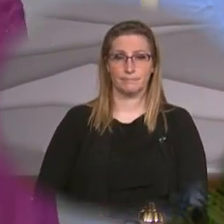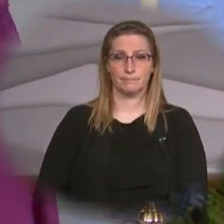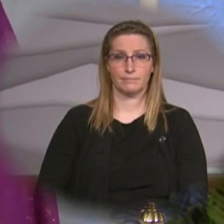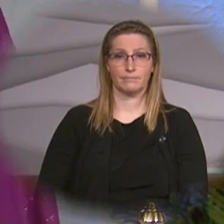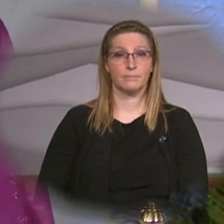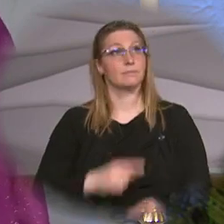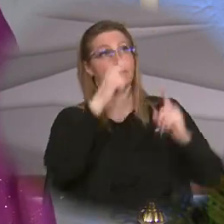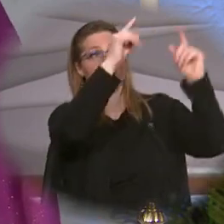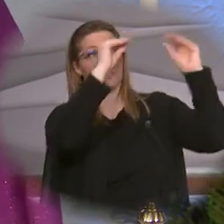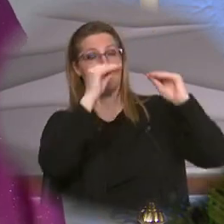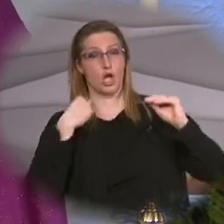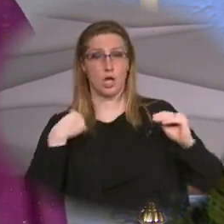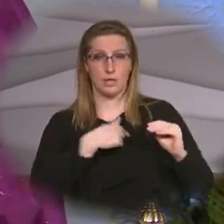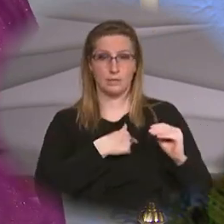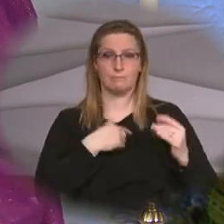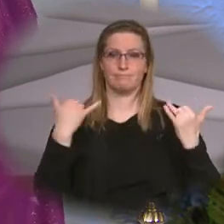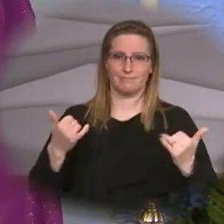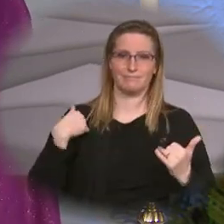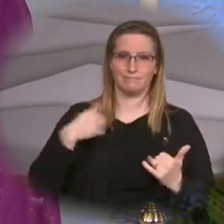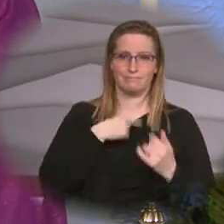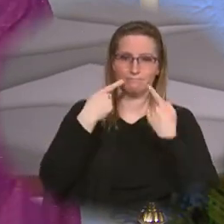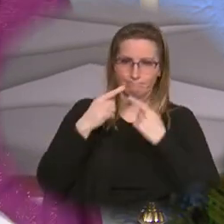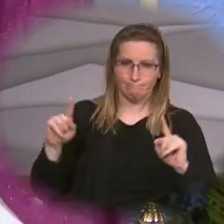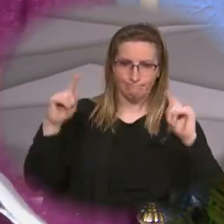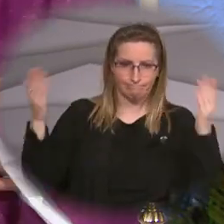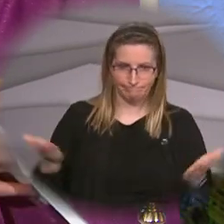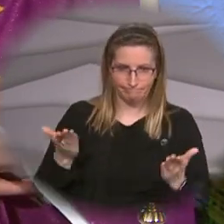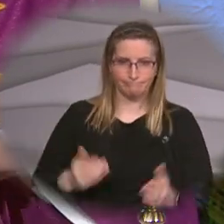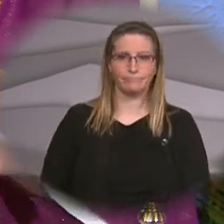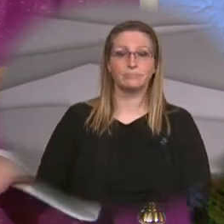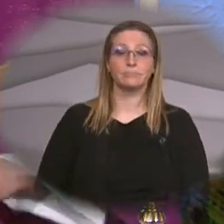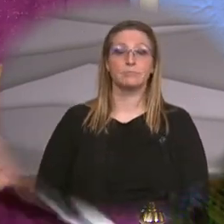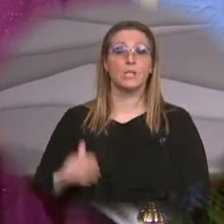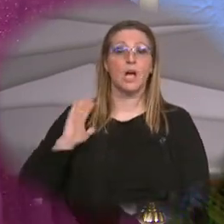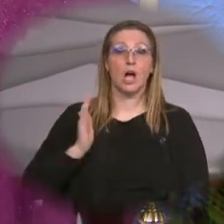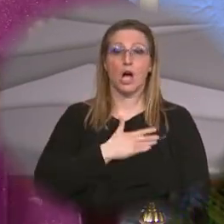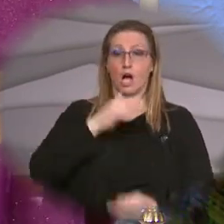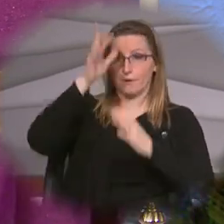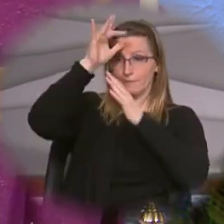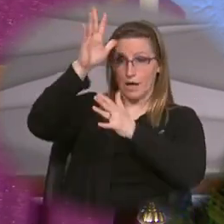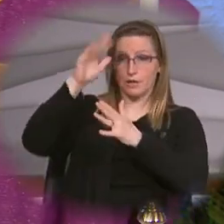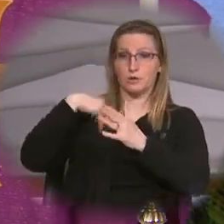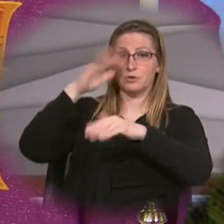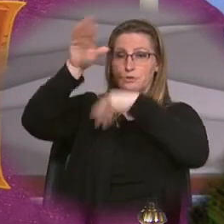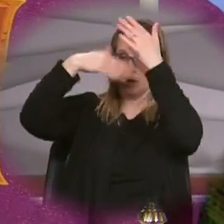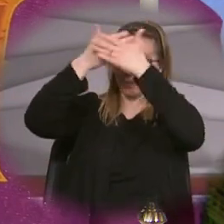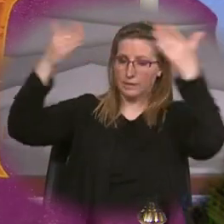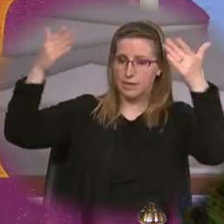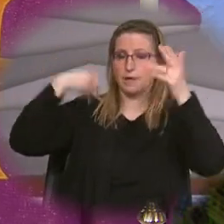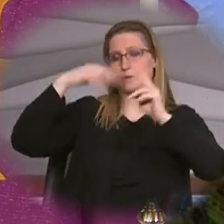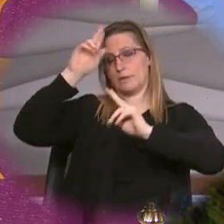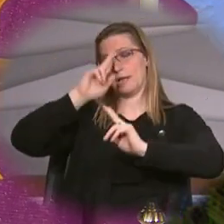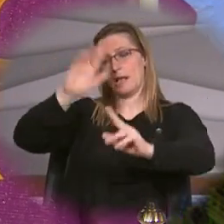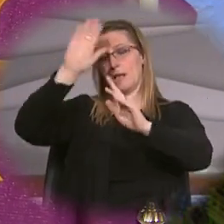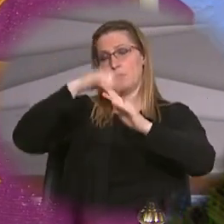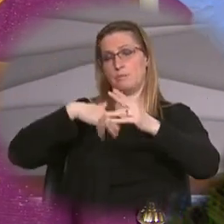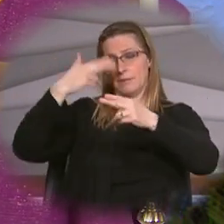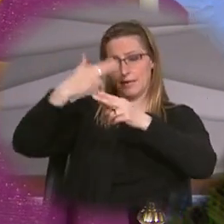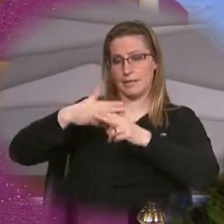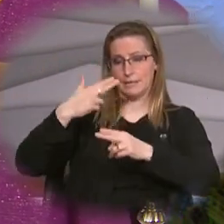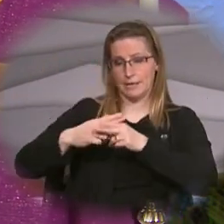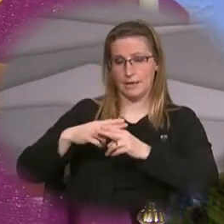At the Savior's command, informed by divine teaching, we dare to say, Our Father, who art in heaven,